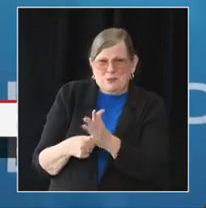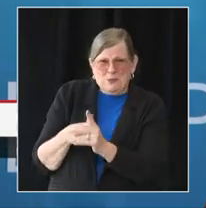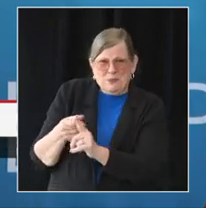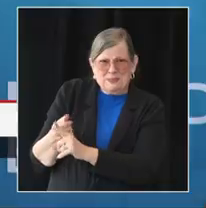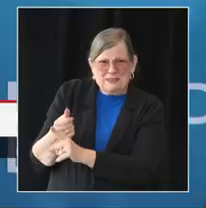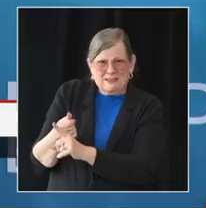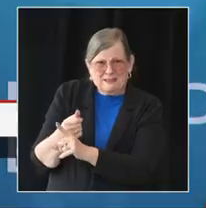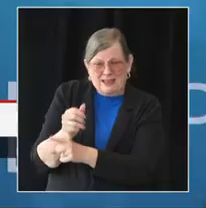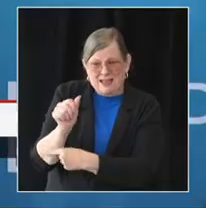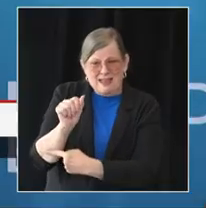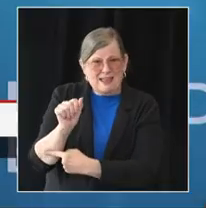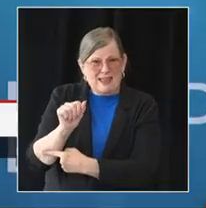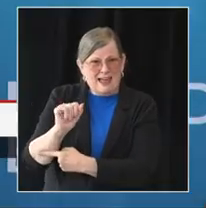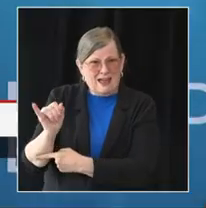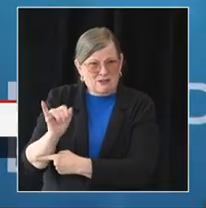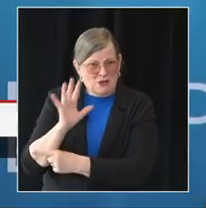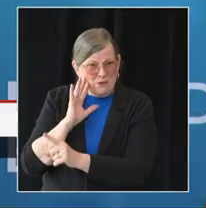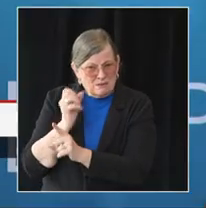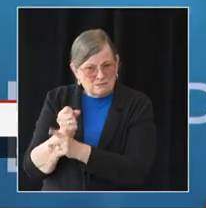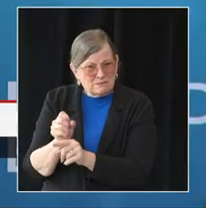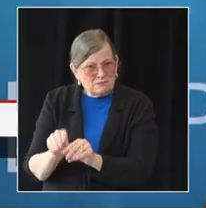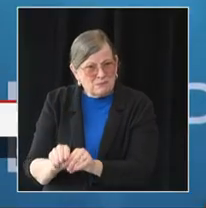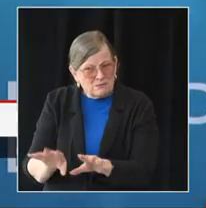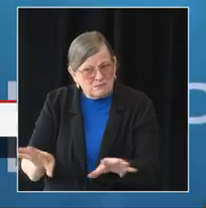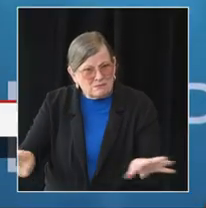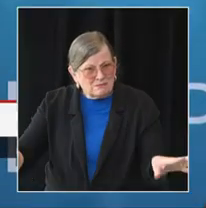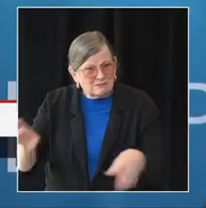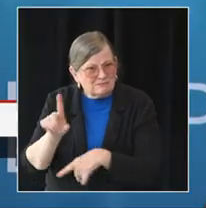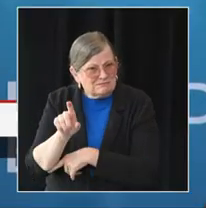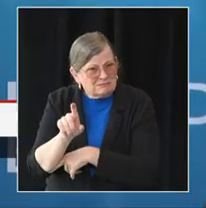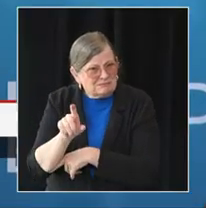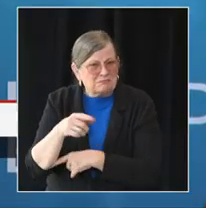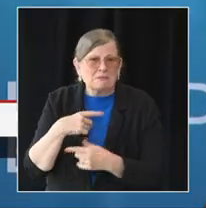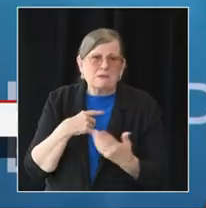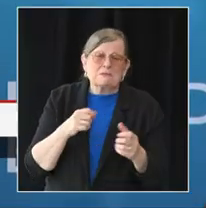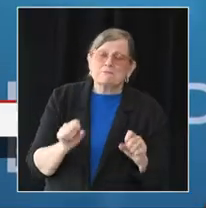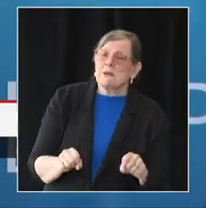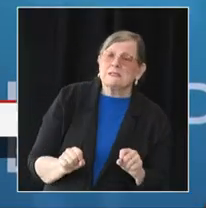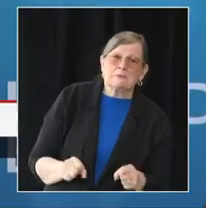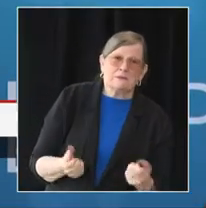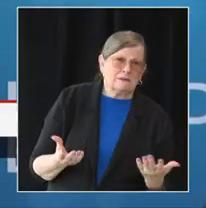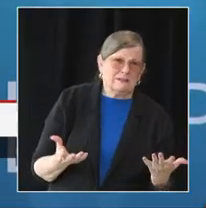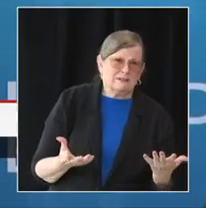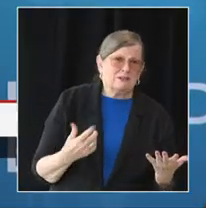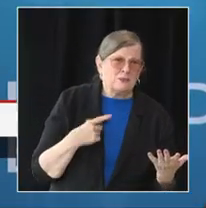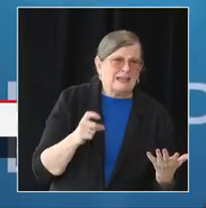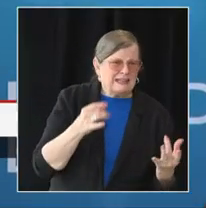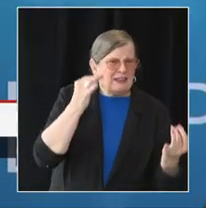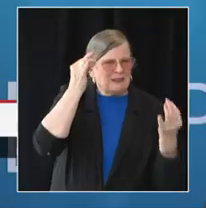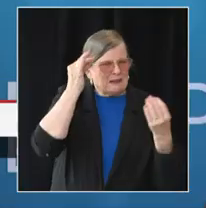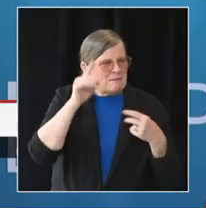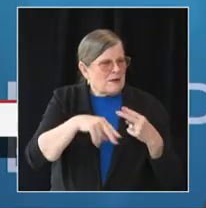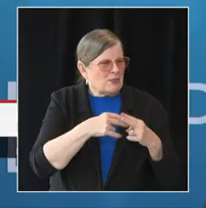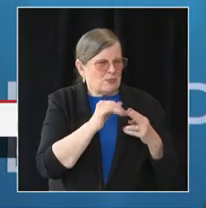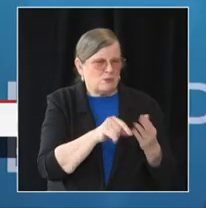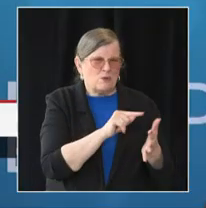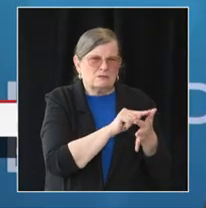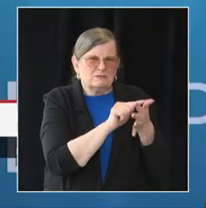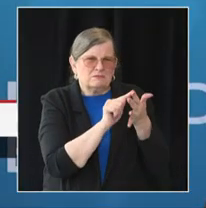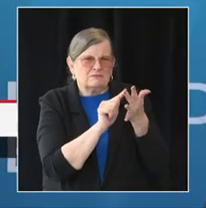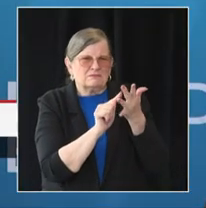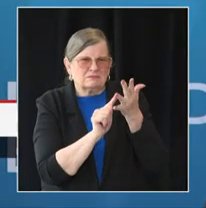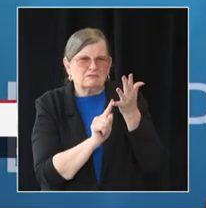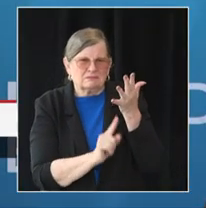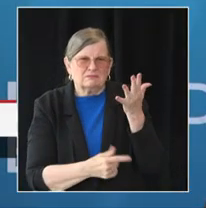be. And I think we all need to be thinking about that as well. So Nina has been